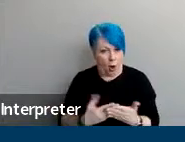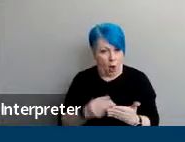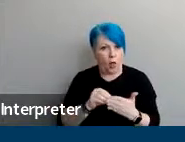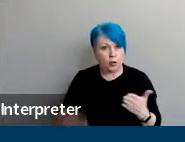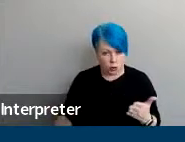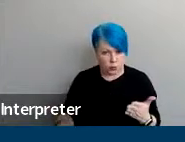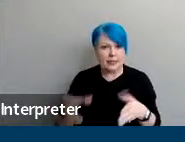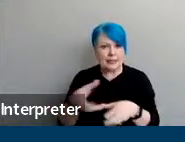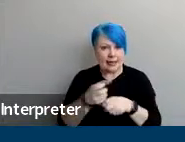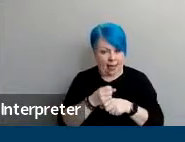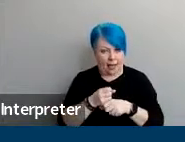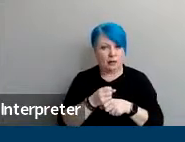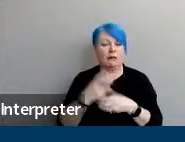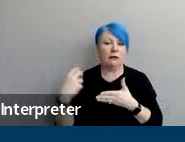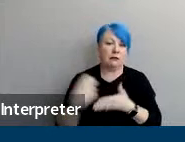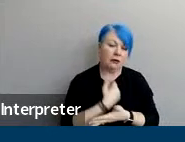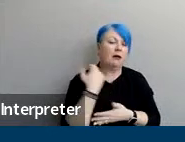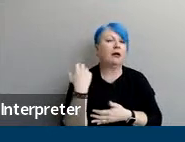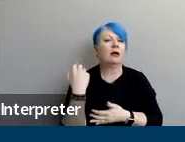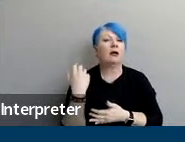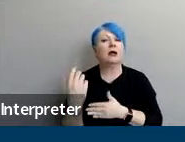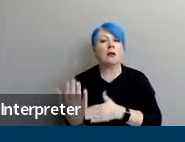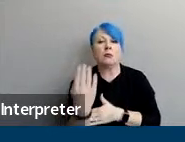so we have always done that. All right, I